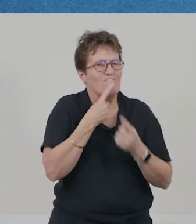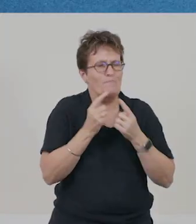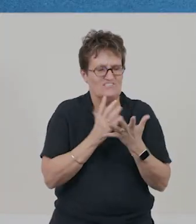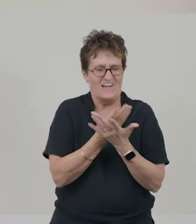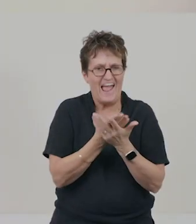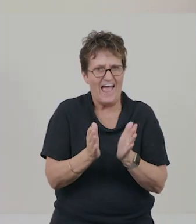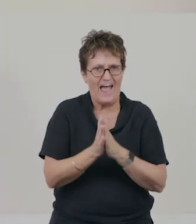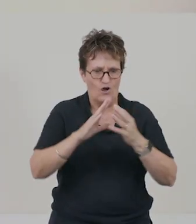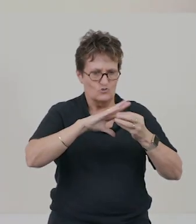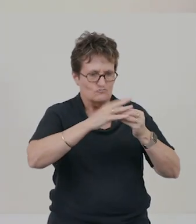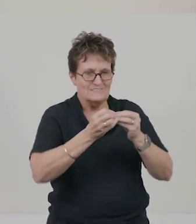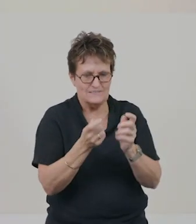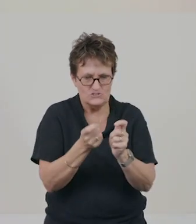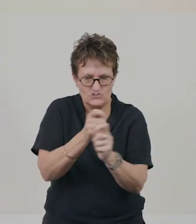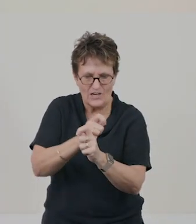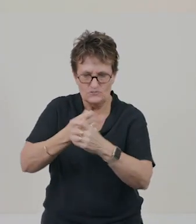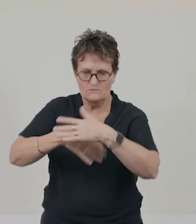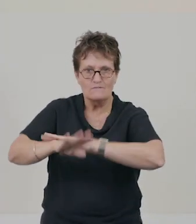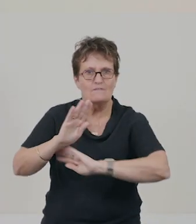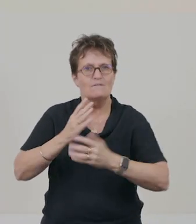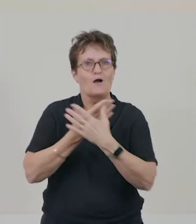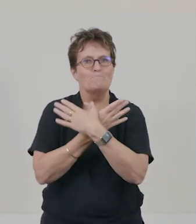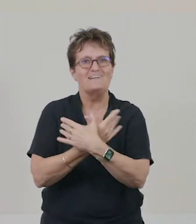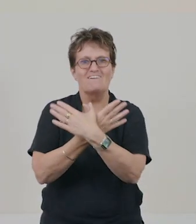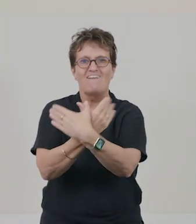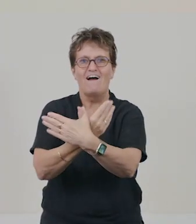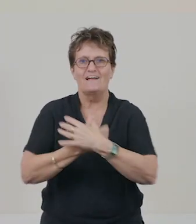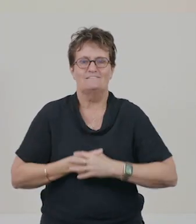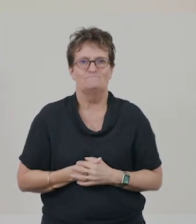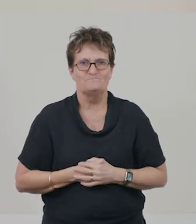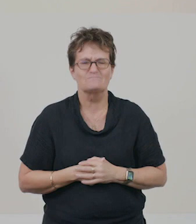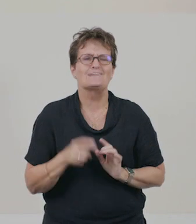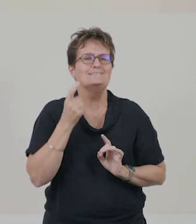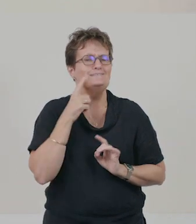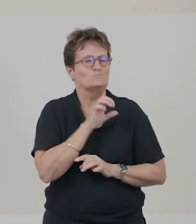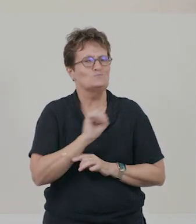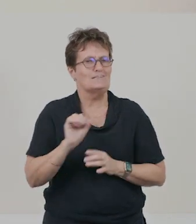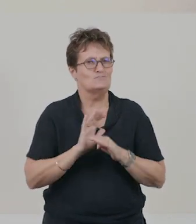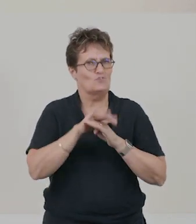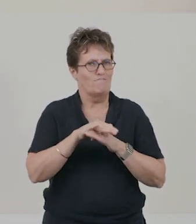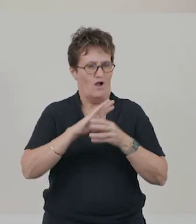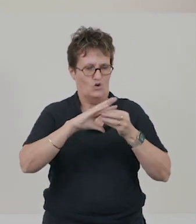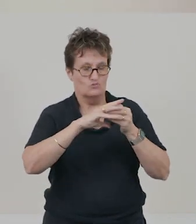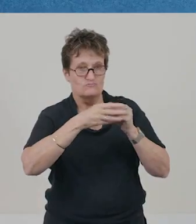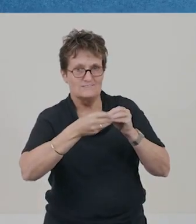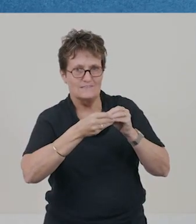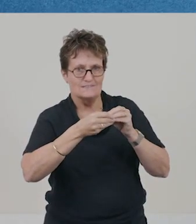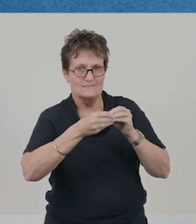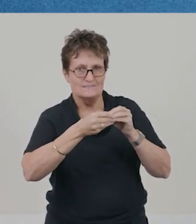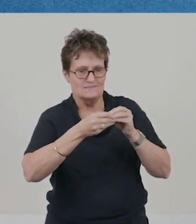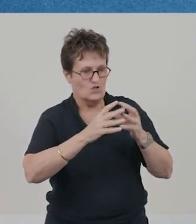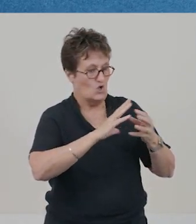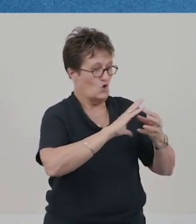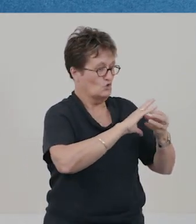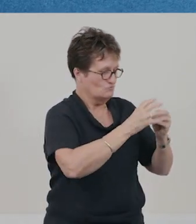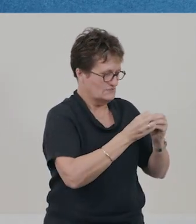changes. There, I've now finished my simple sentence about the chrysalis. The